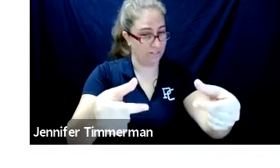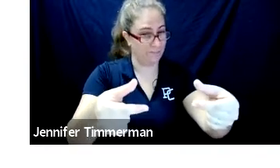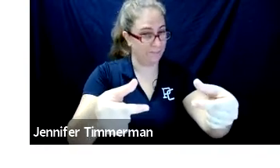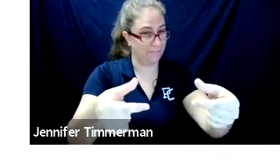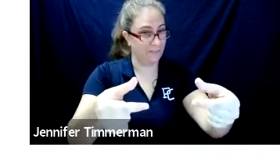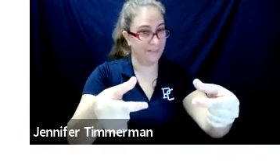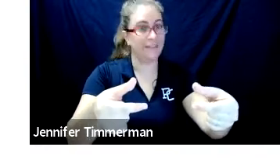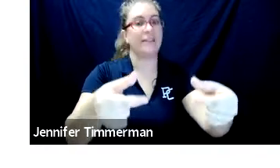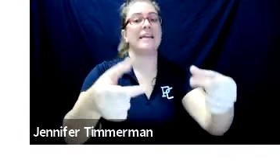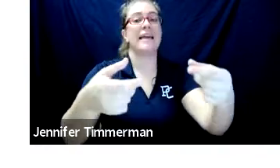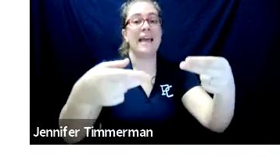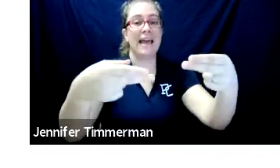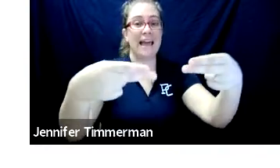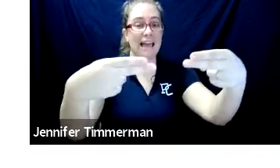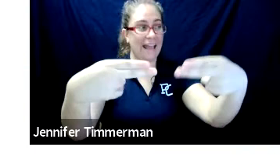hurt.